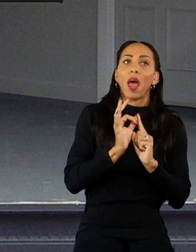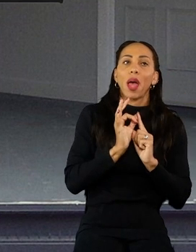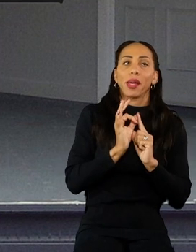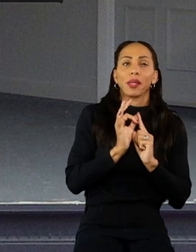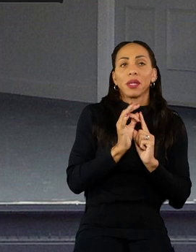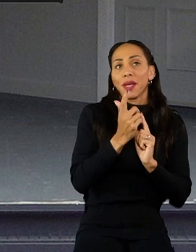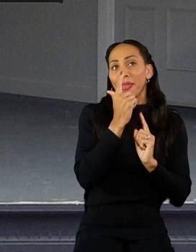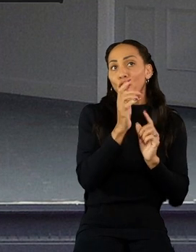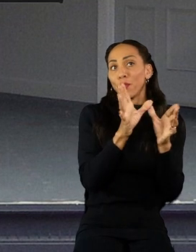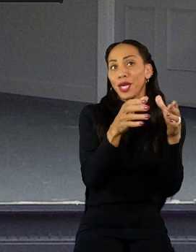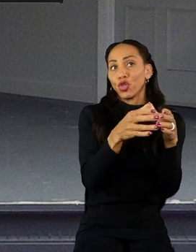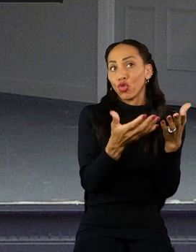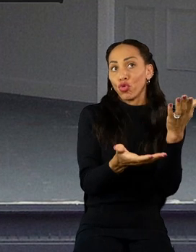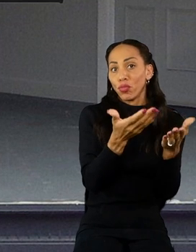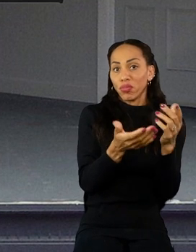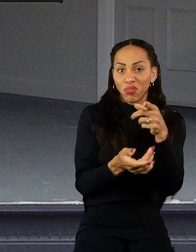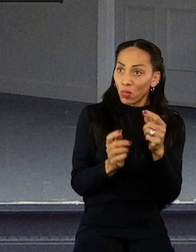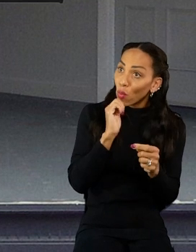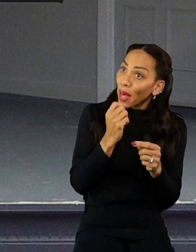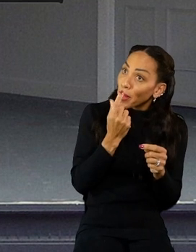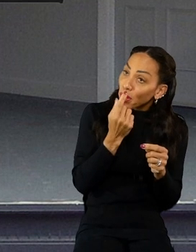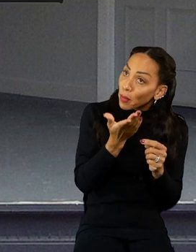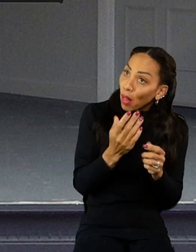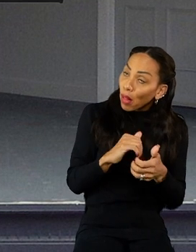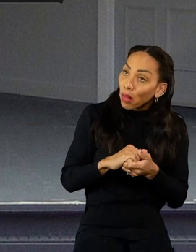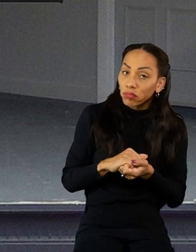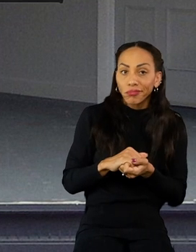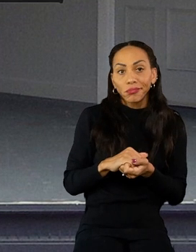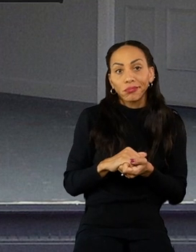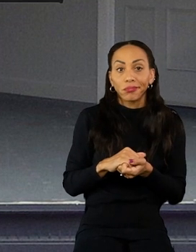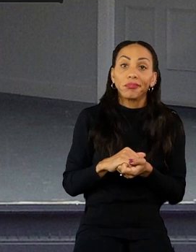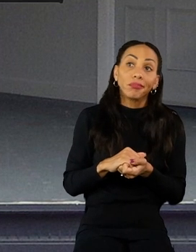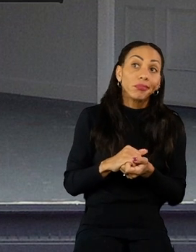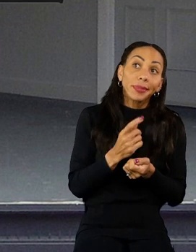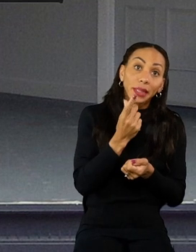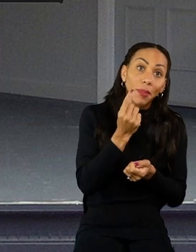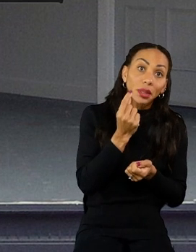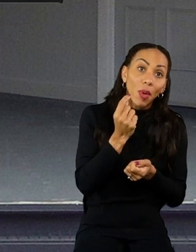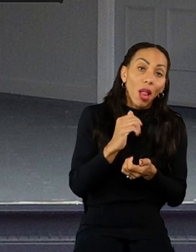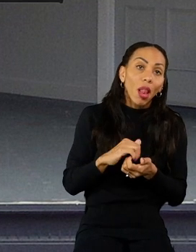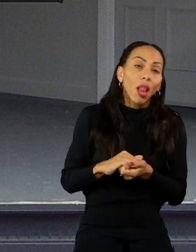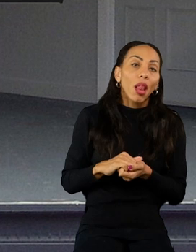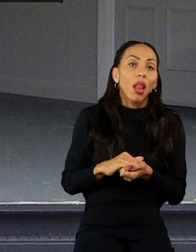put in, apply for it. It might not, but together, they might come in as a group or something. Would that be possible, do you think? Or